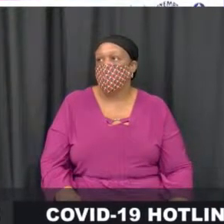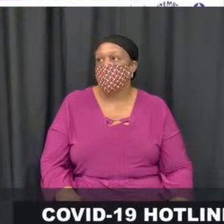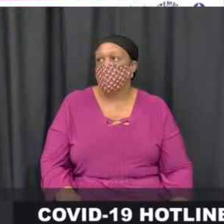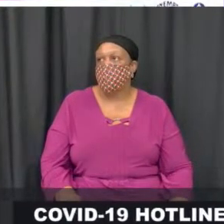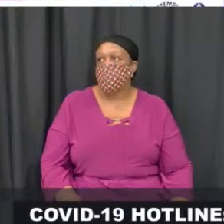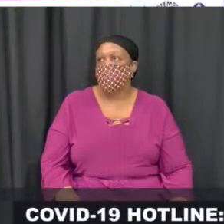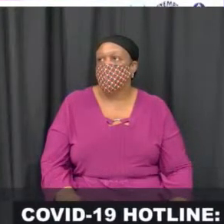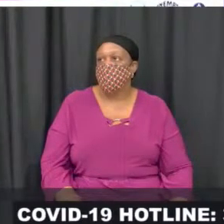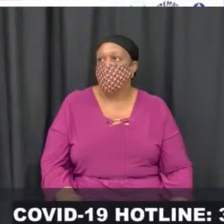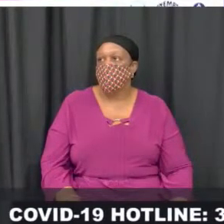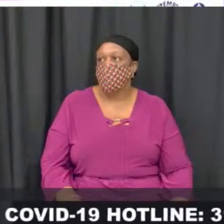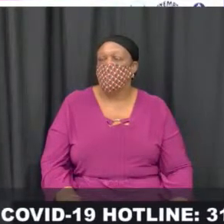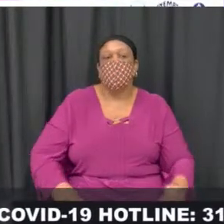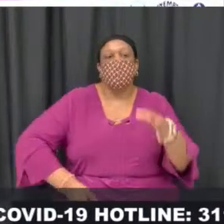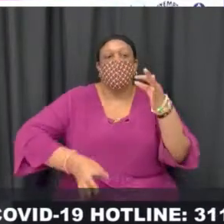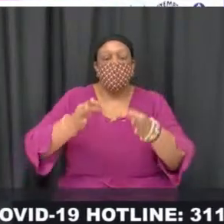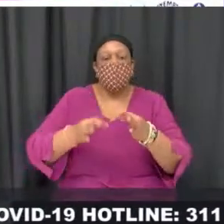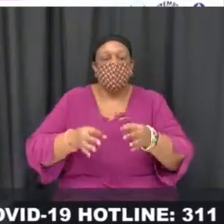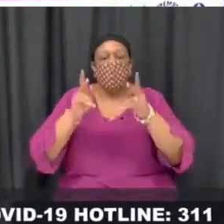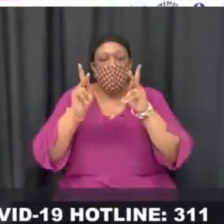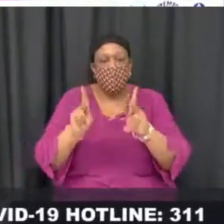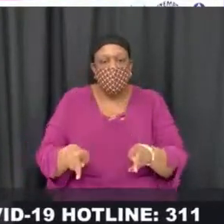over again?